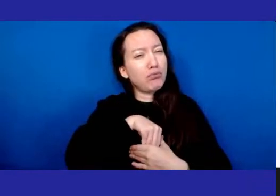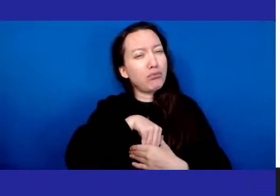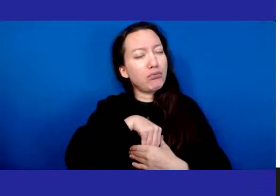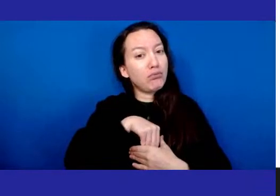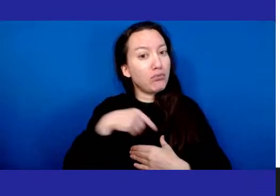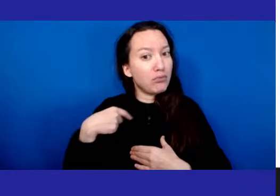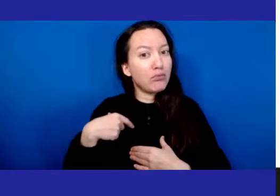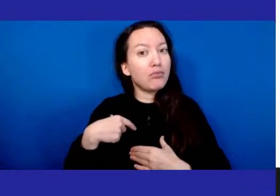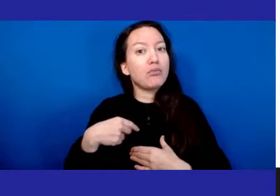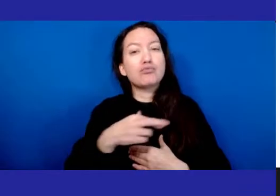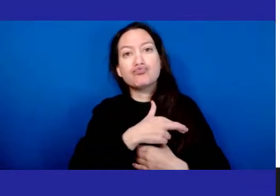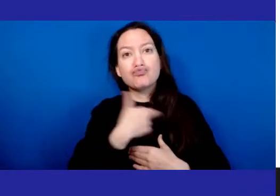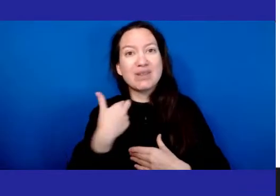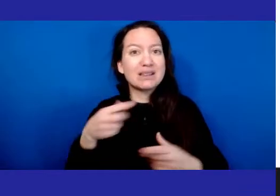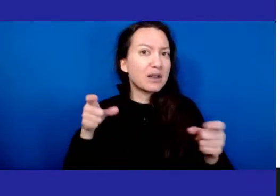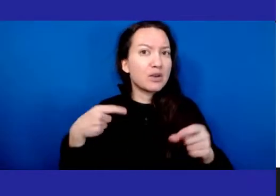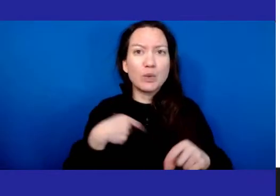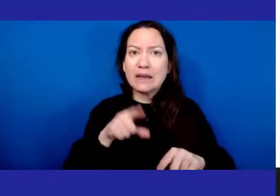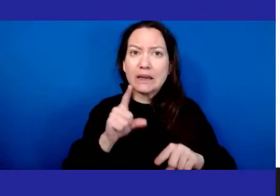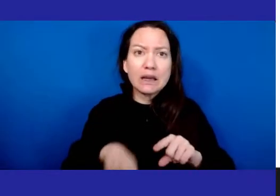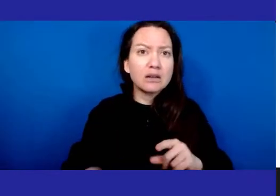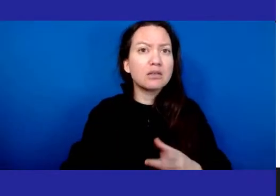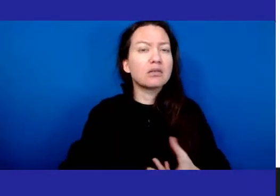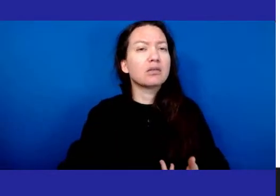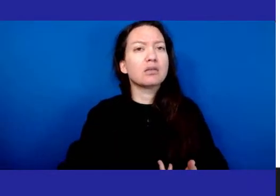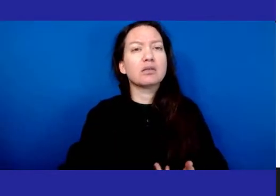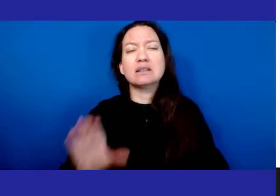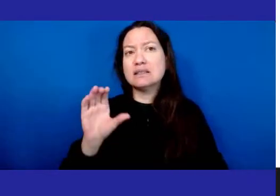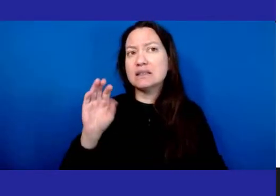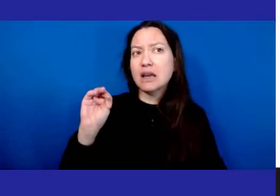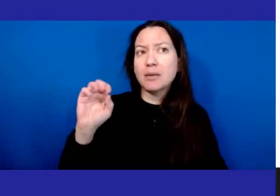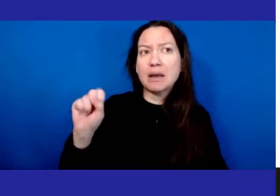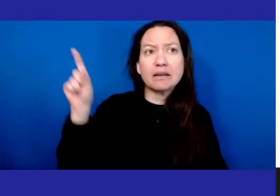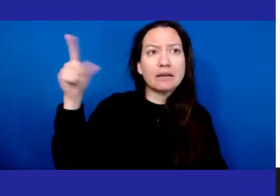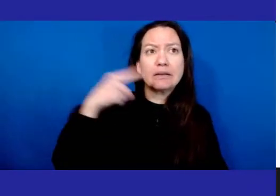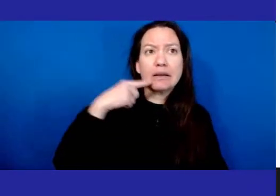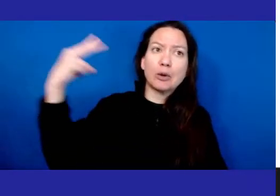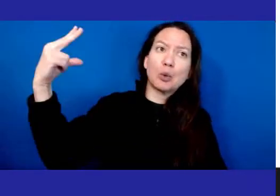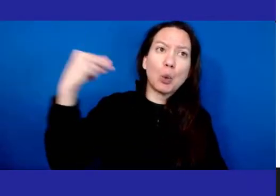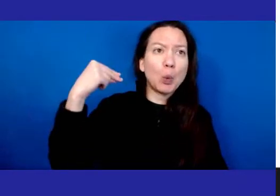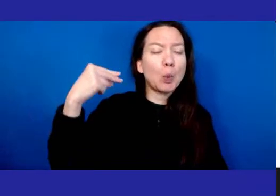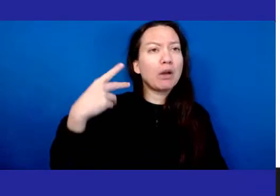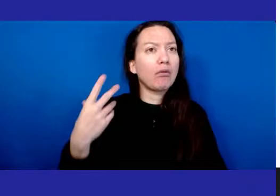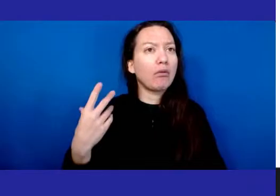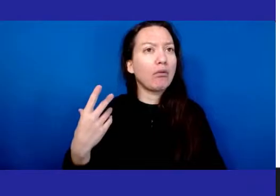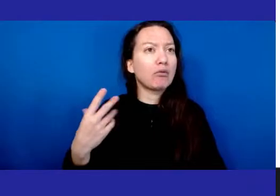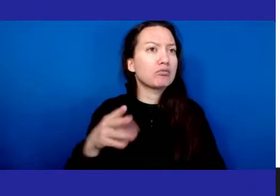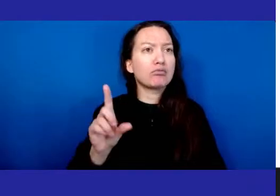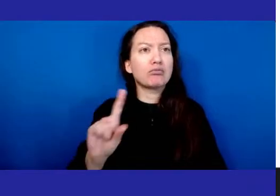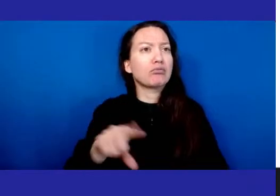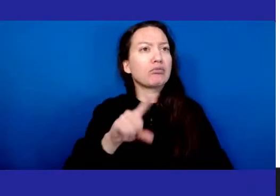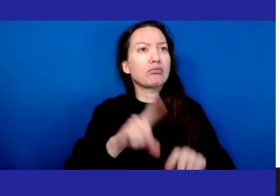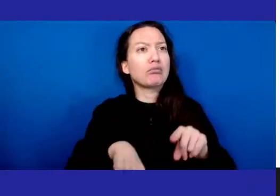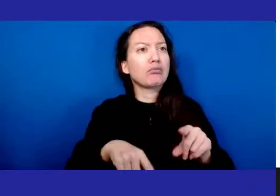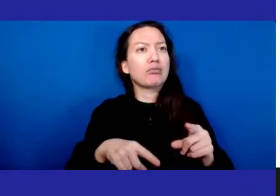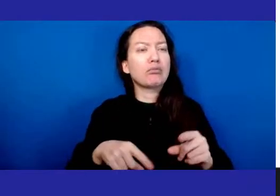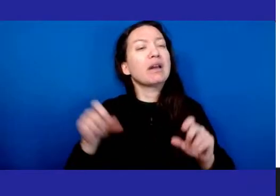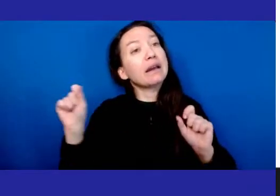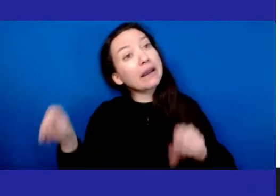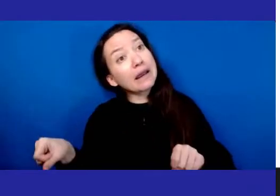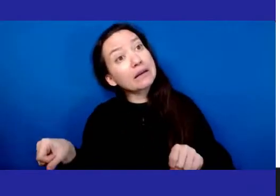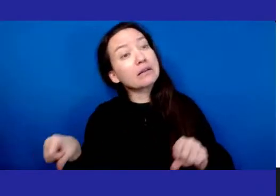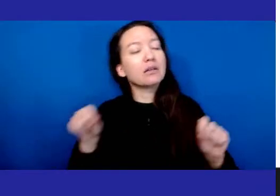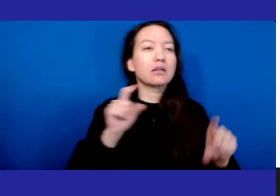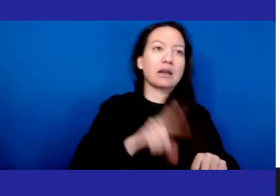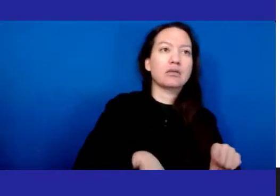management that we cannot do it, or is it CMS saying, if you ask them, they'll say, no, you cannot do that. You can do this, but you cannot do that.